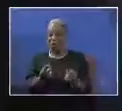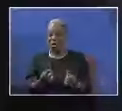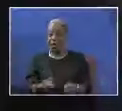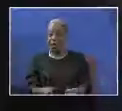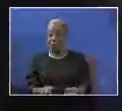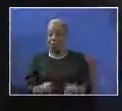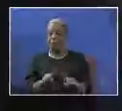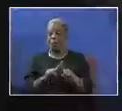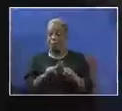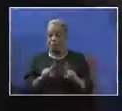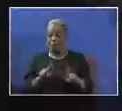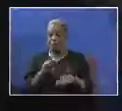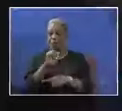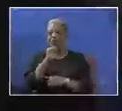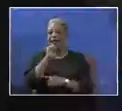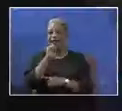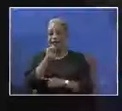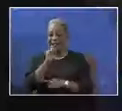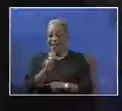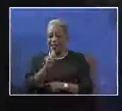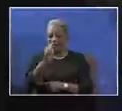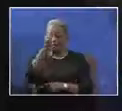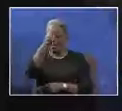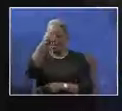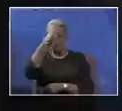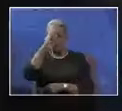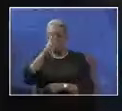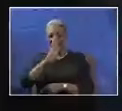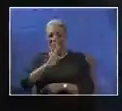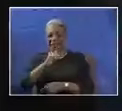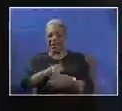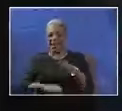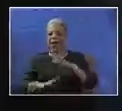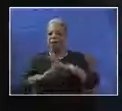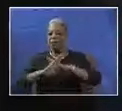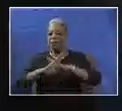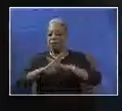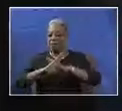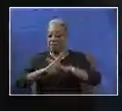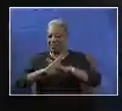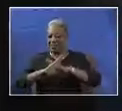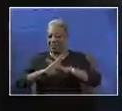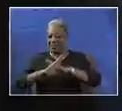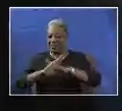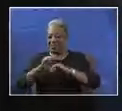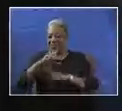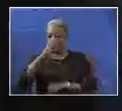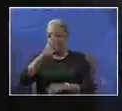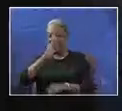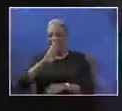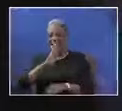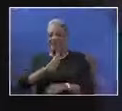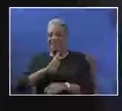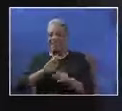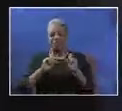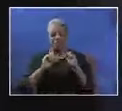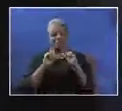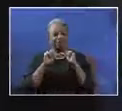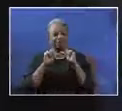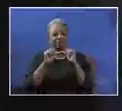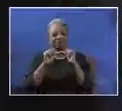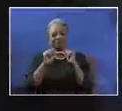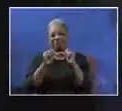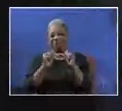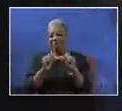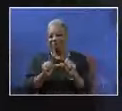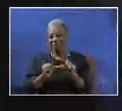God held his hand and he kept on holding his hand. And can I tell you why